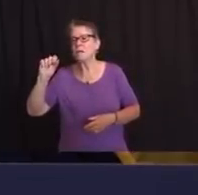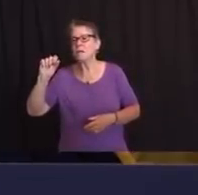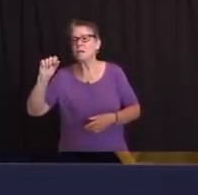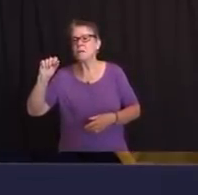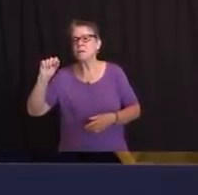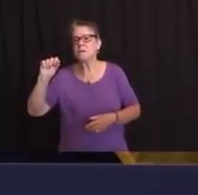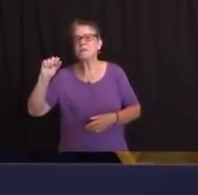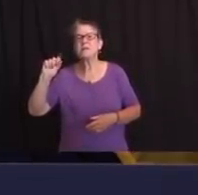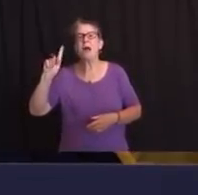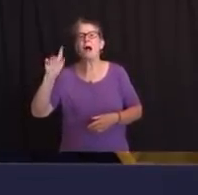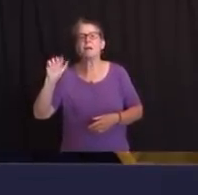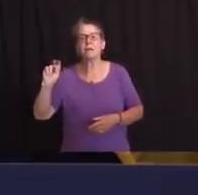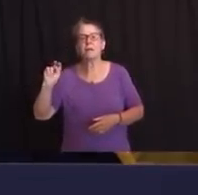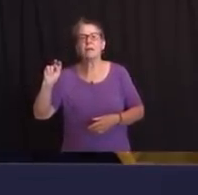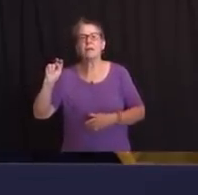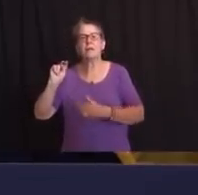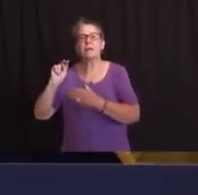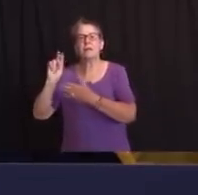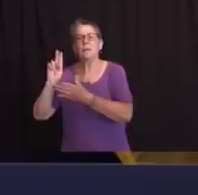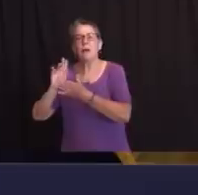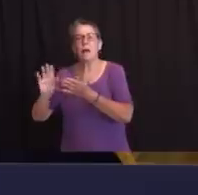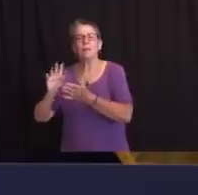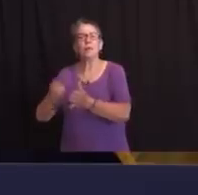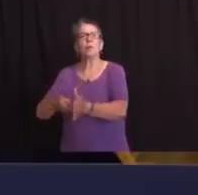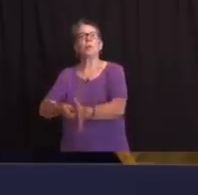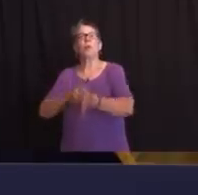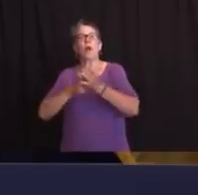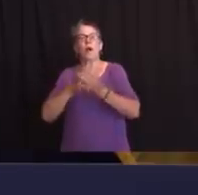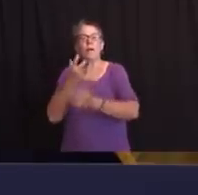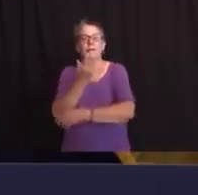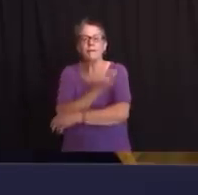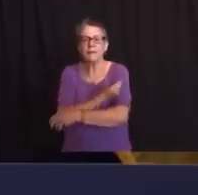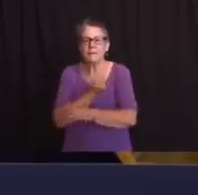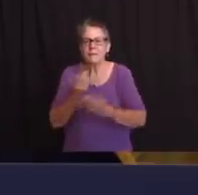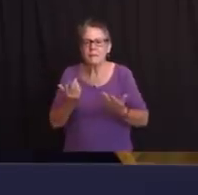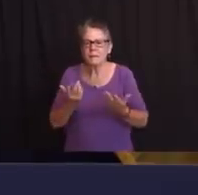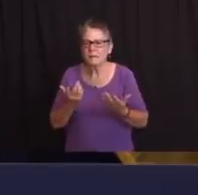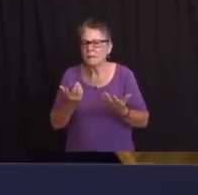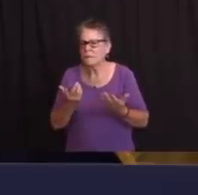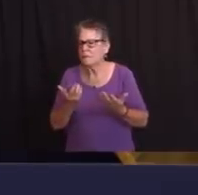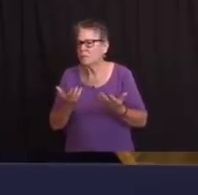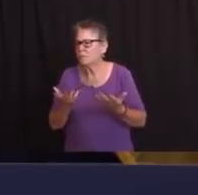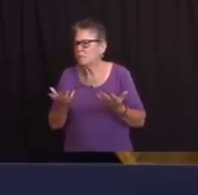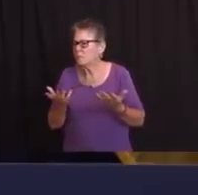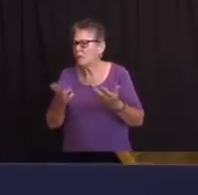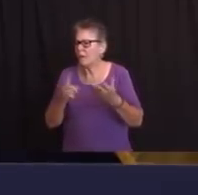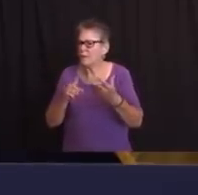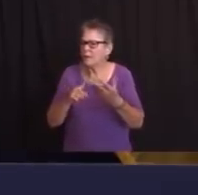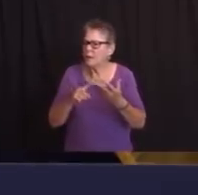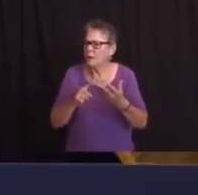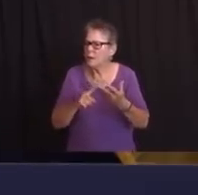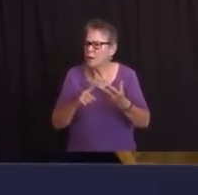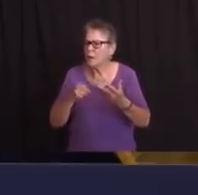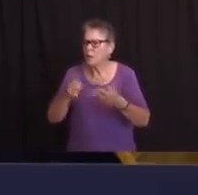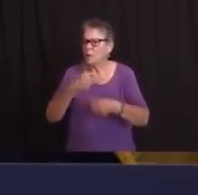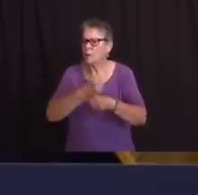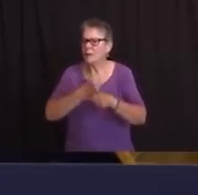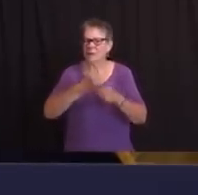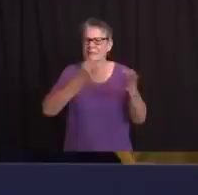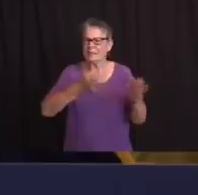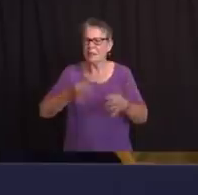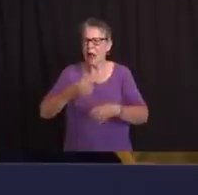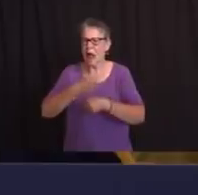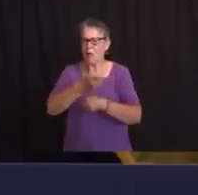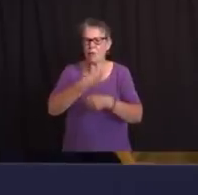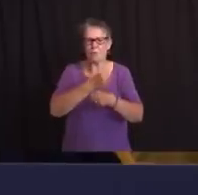be a universal mandate for state schools? And then the third question is, how have you been navigating these decisions? I know you touched on it earlier, saying